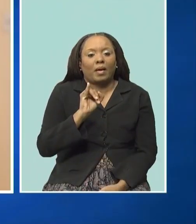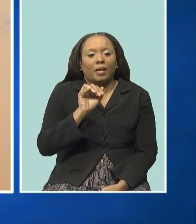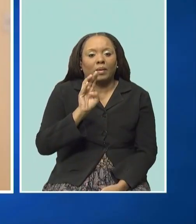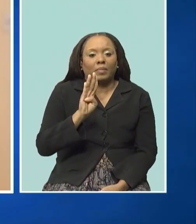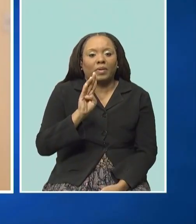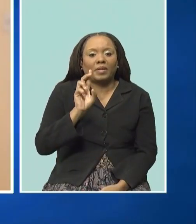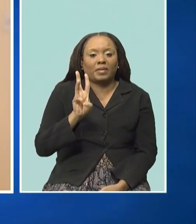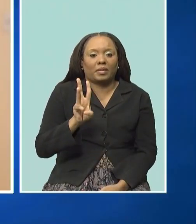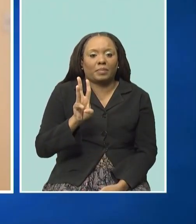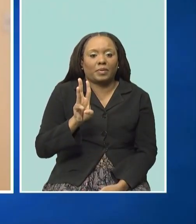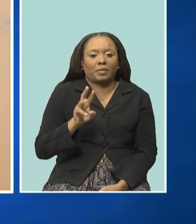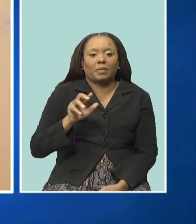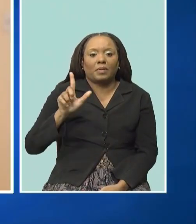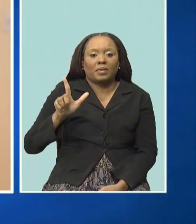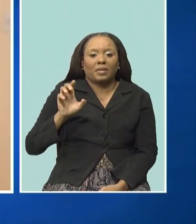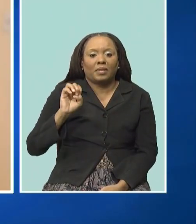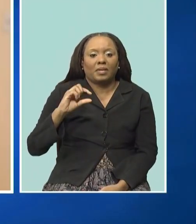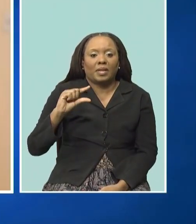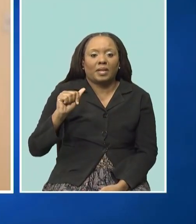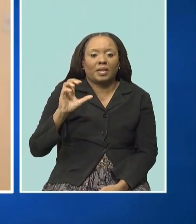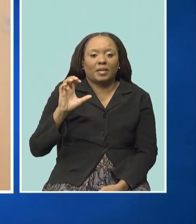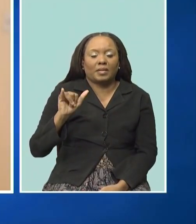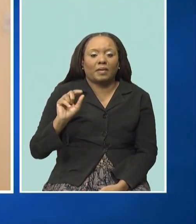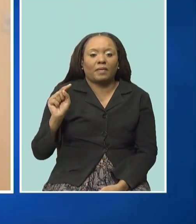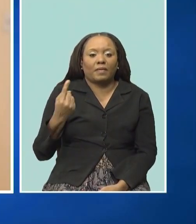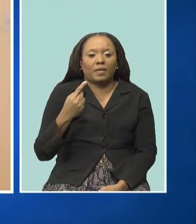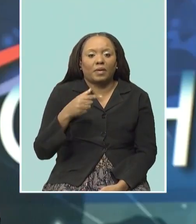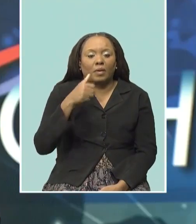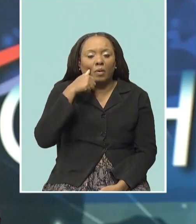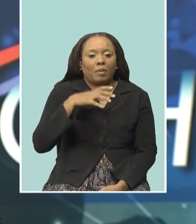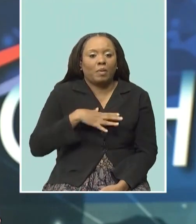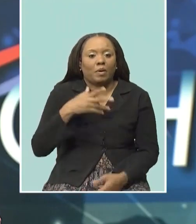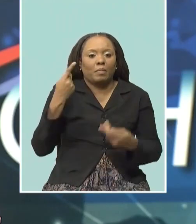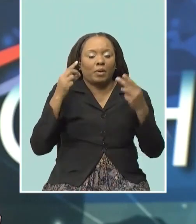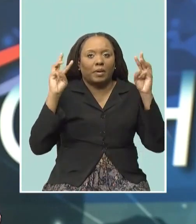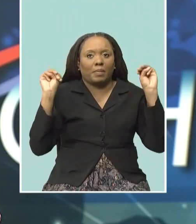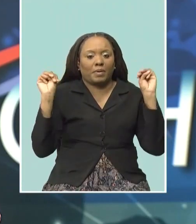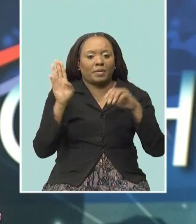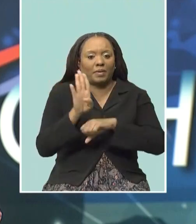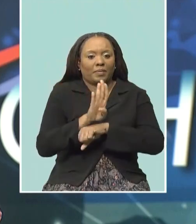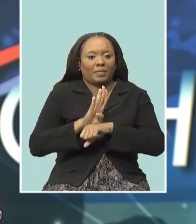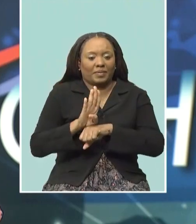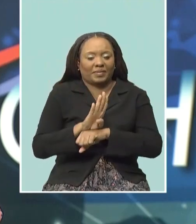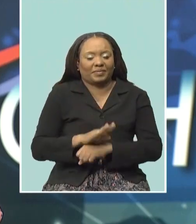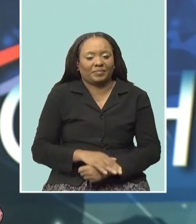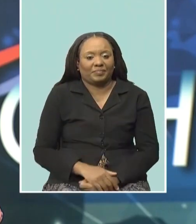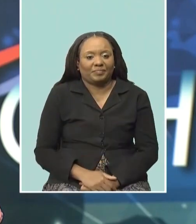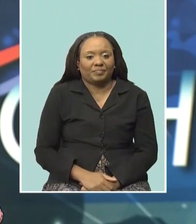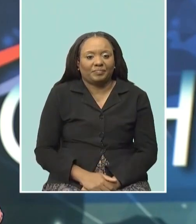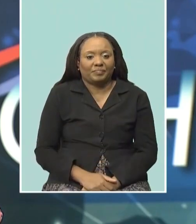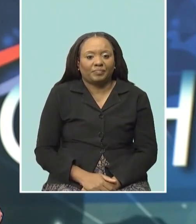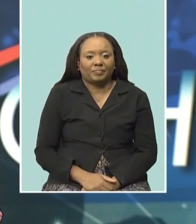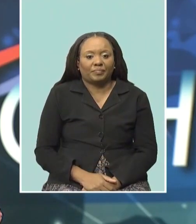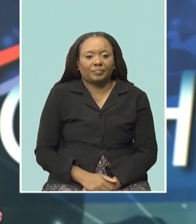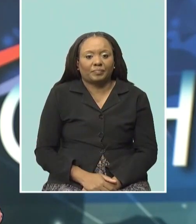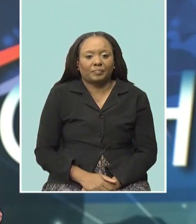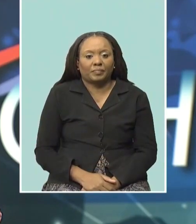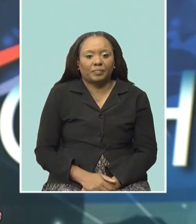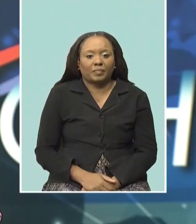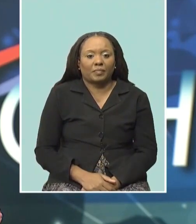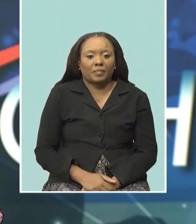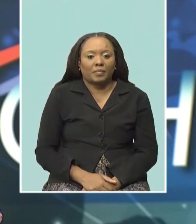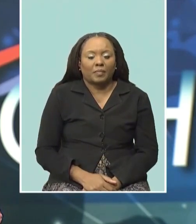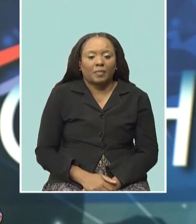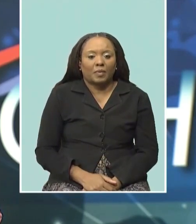the first Prime Minister, female Prime Minister of Barbados, that is. And continuing, 4 vehicles